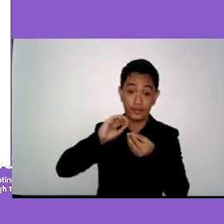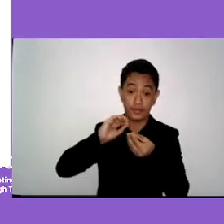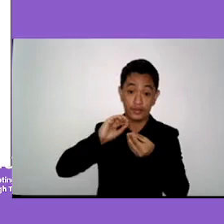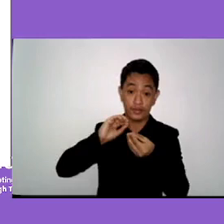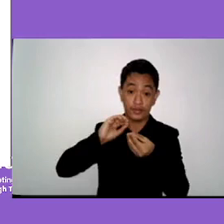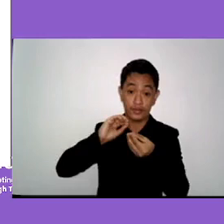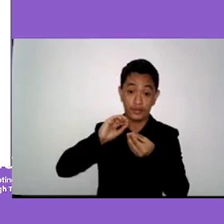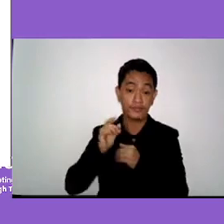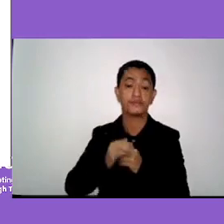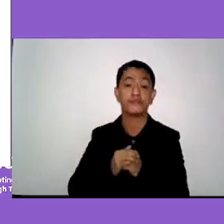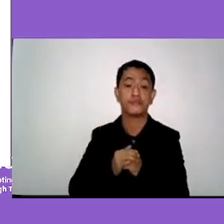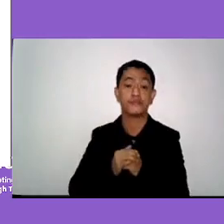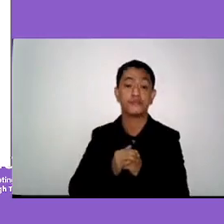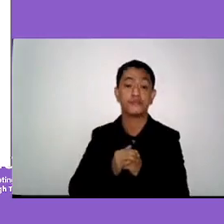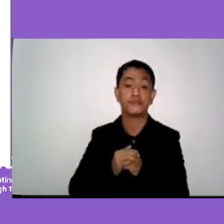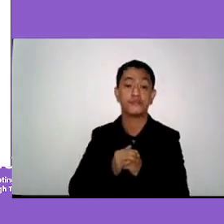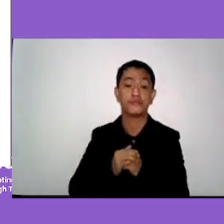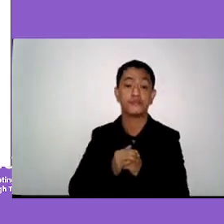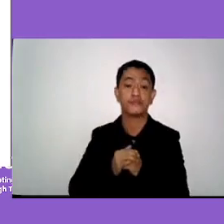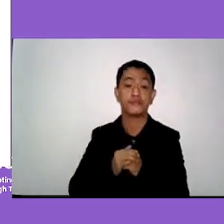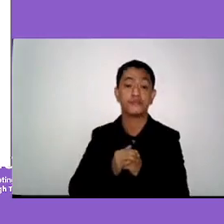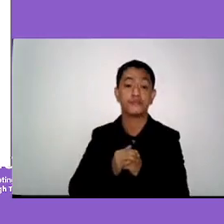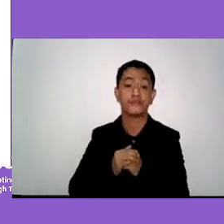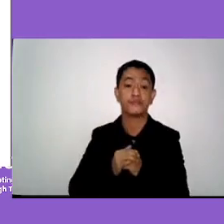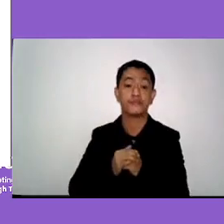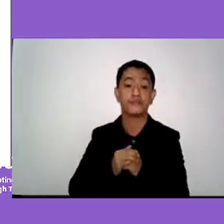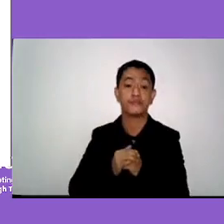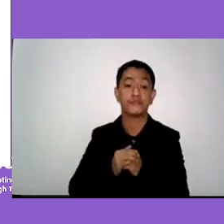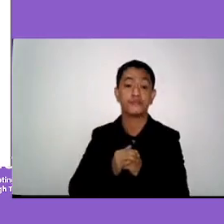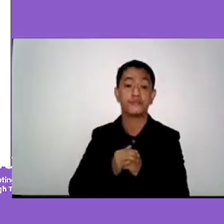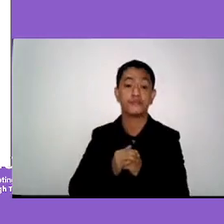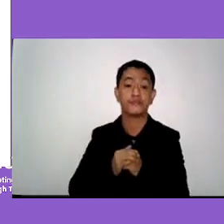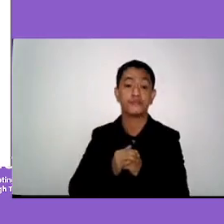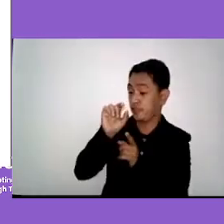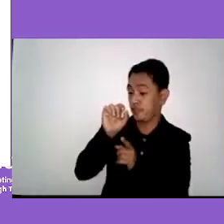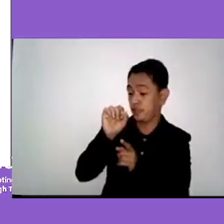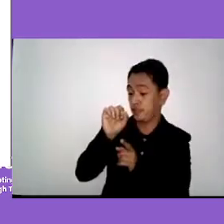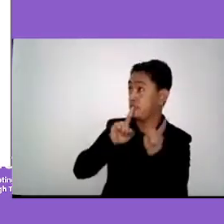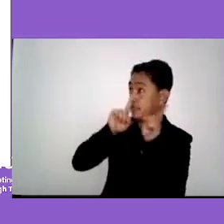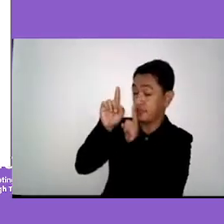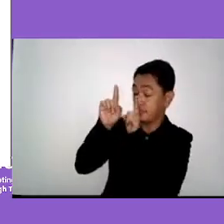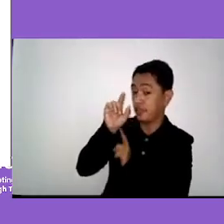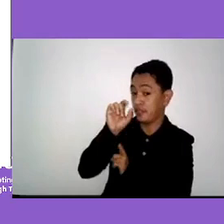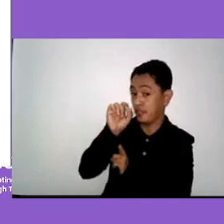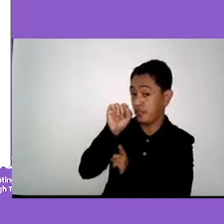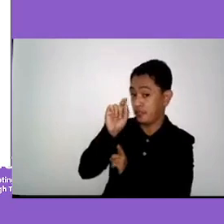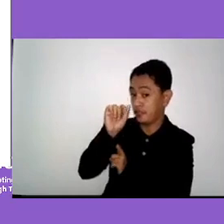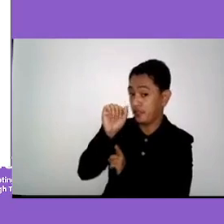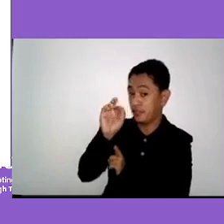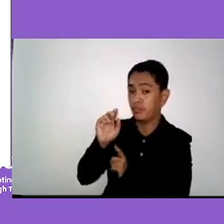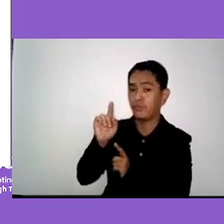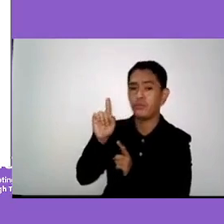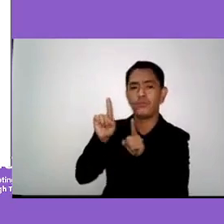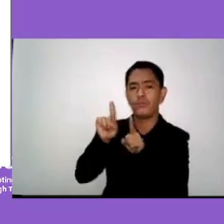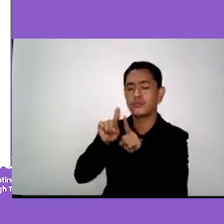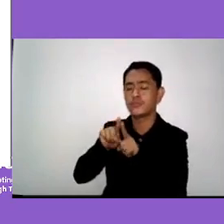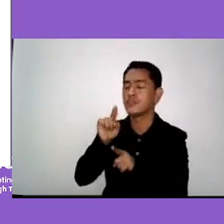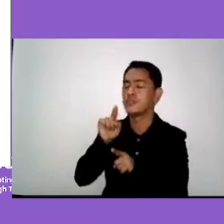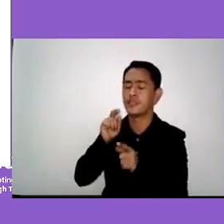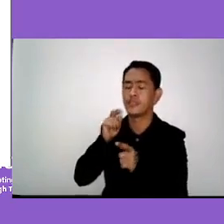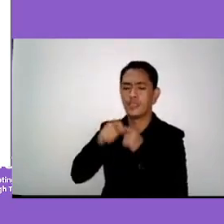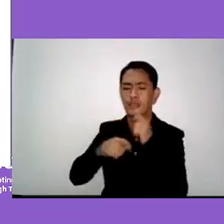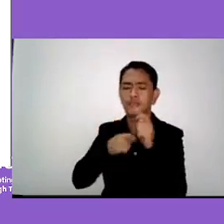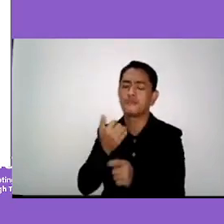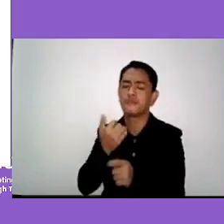If a child writes the word star as S-A-T-R, what is this type of spelling error? Is it